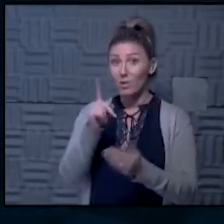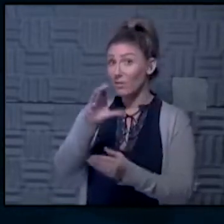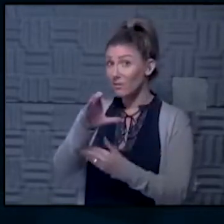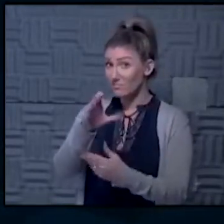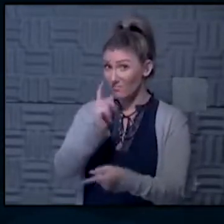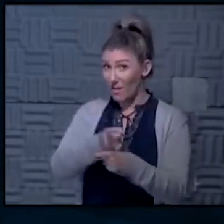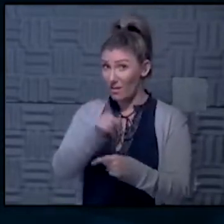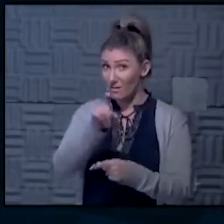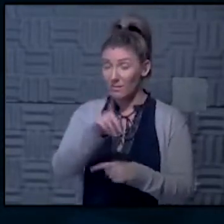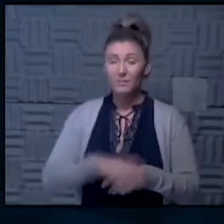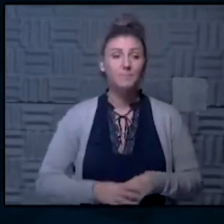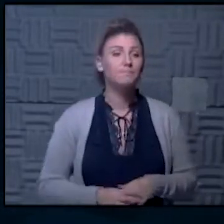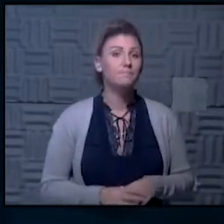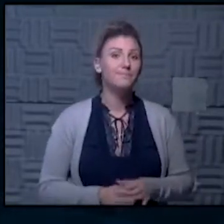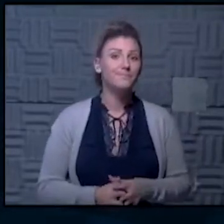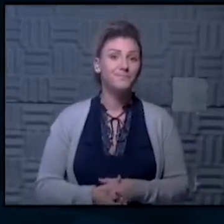correct?